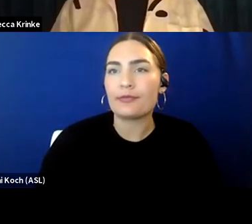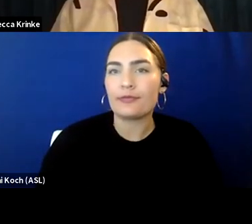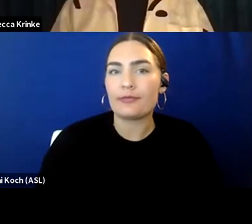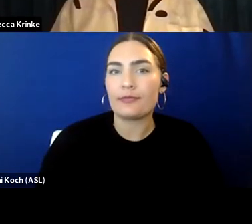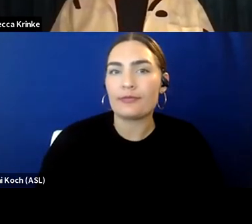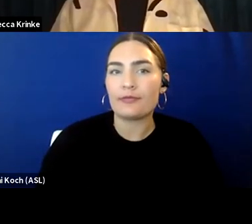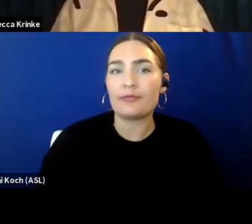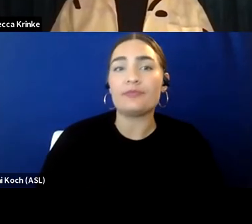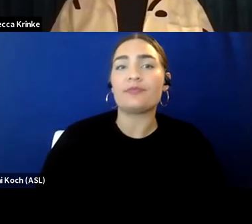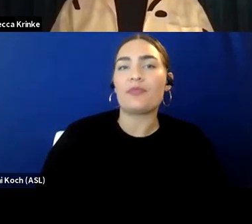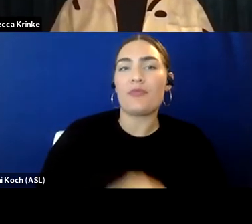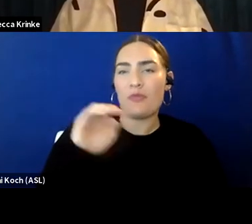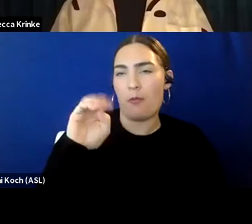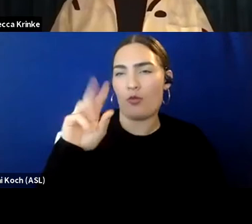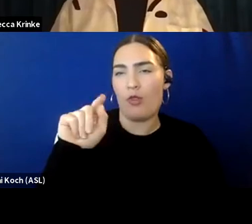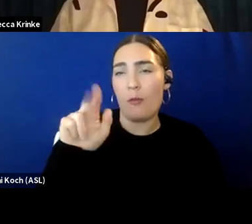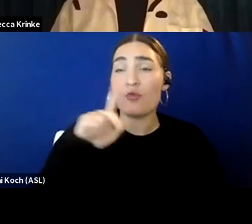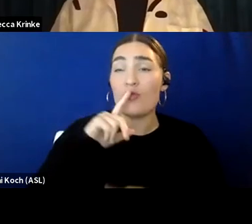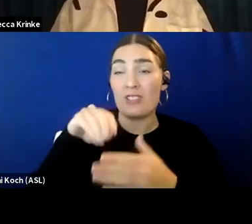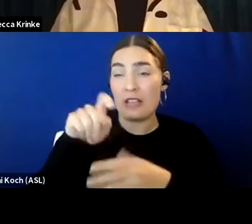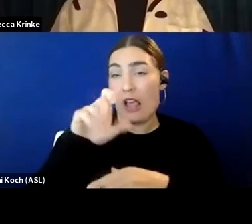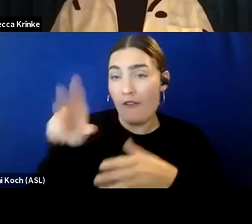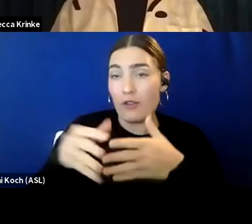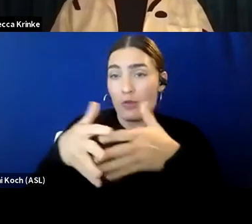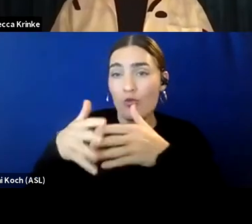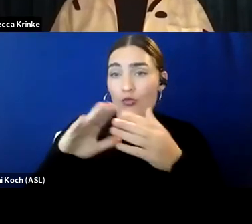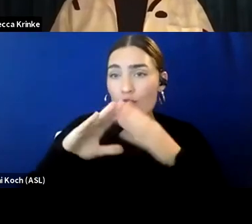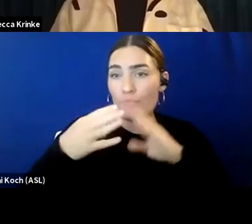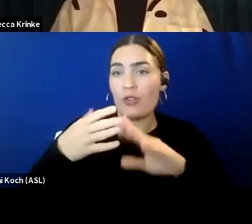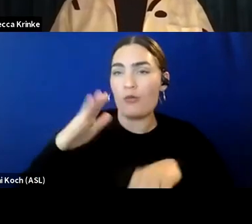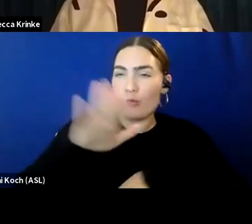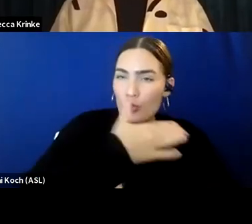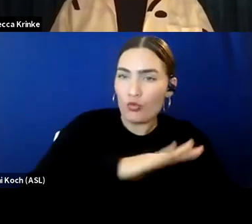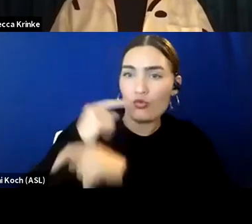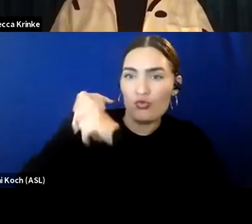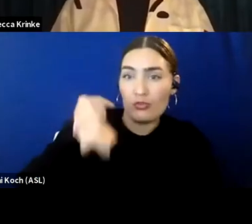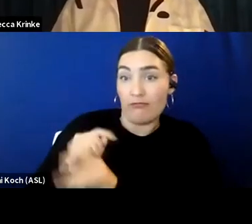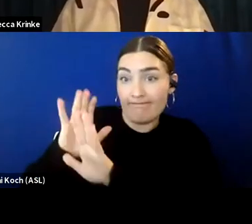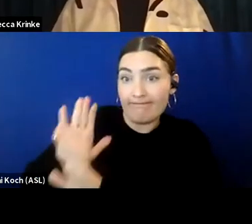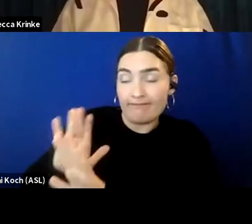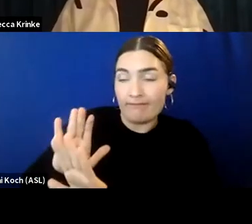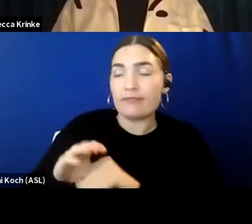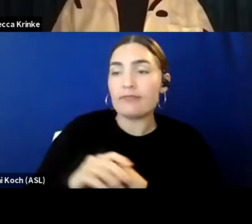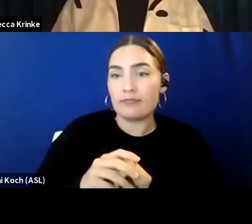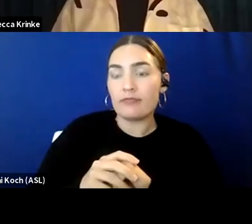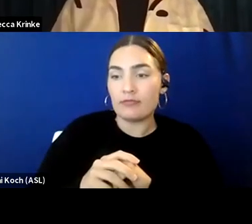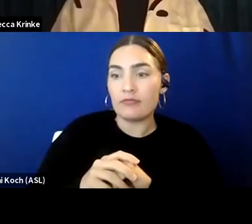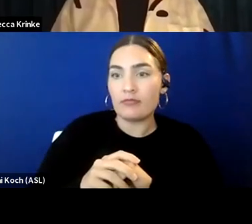You know, in the African American and the African music tradition, you